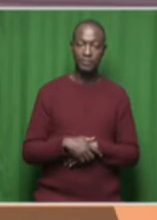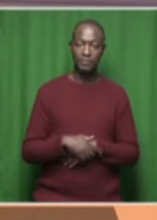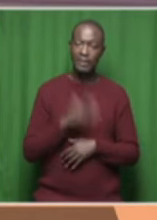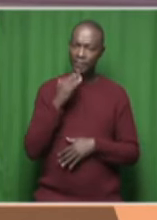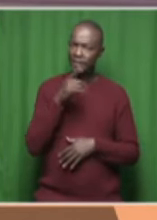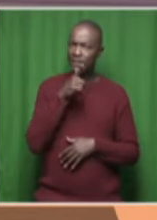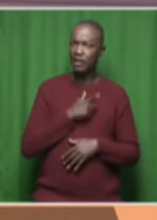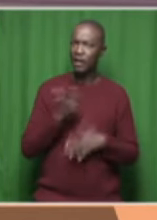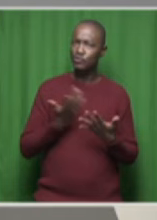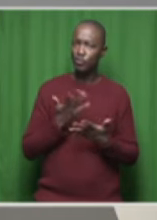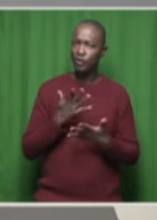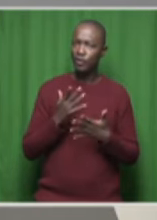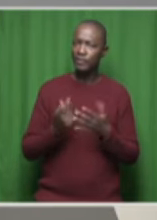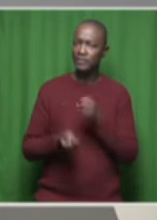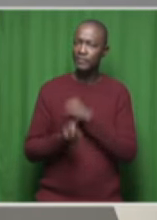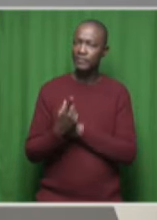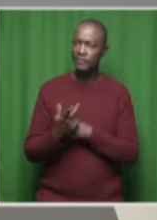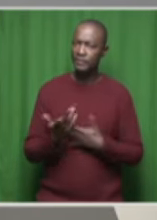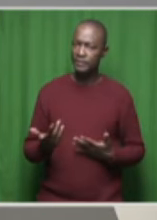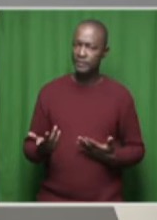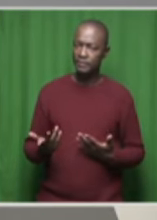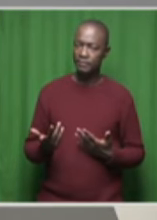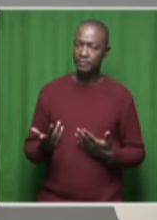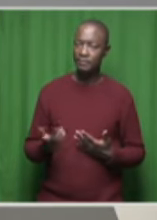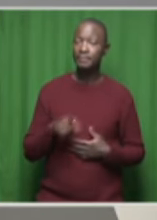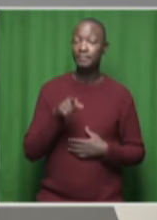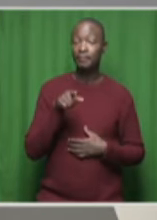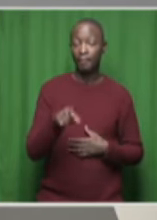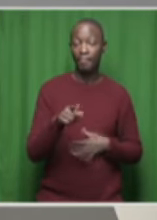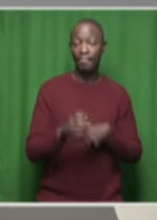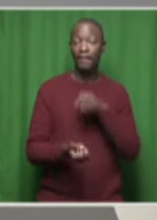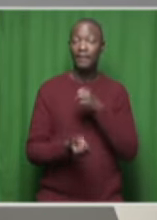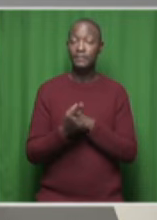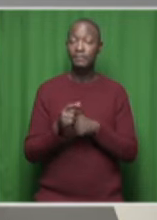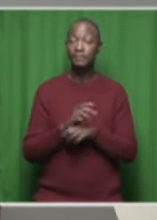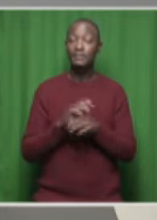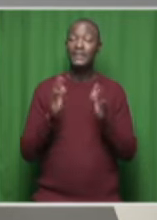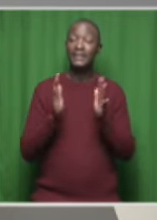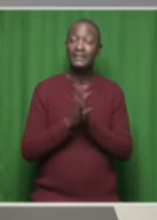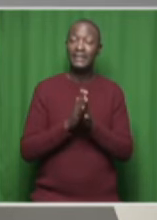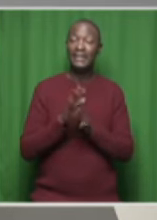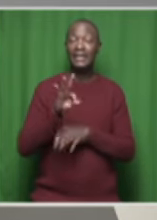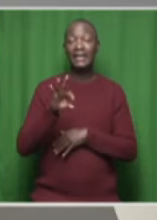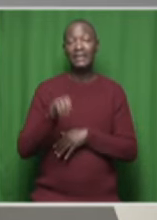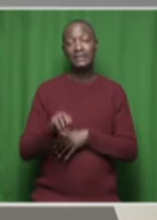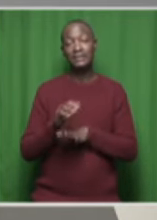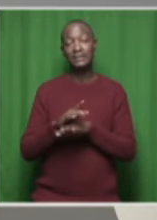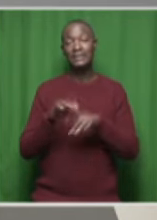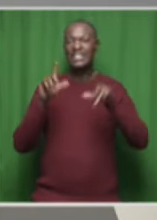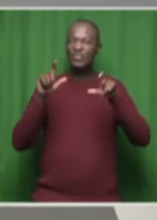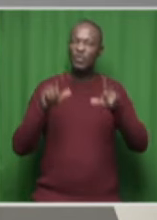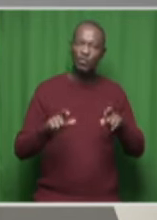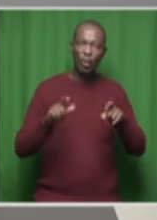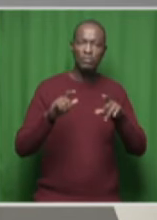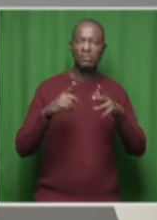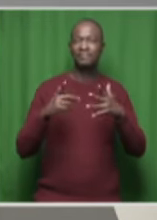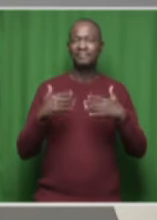event. So the event starts at 10:30. There's a photographic exhibition